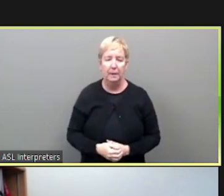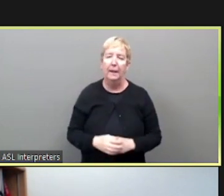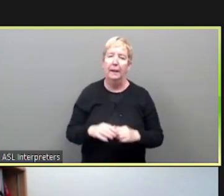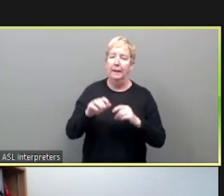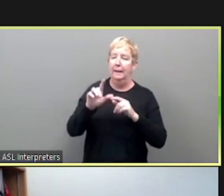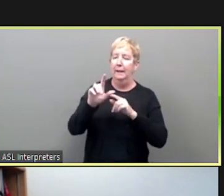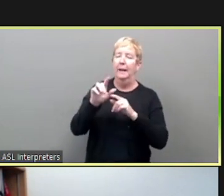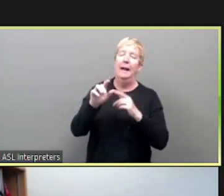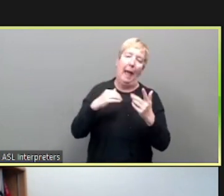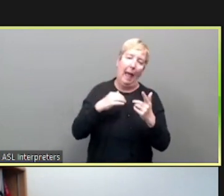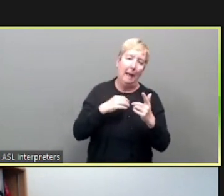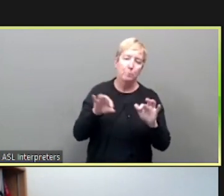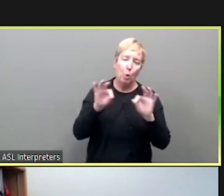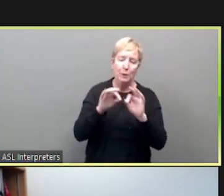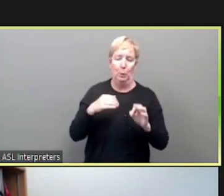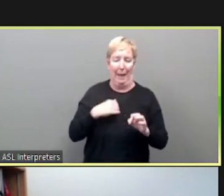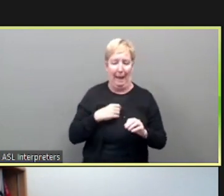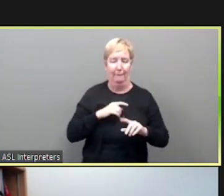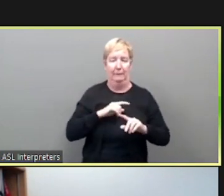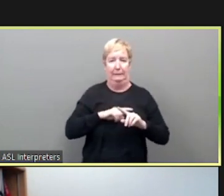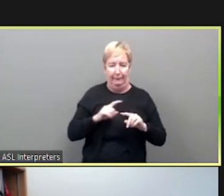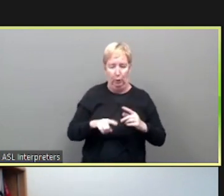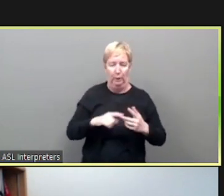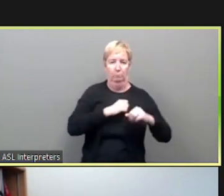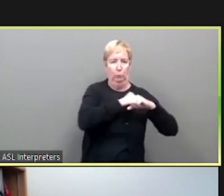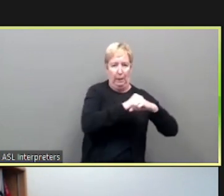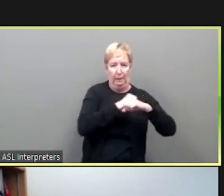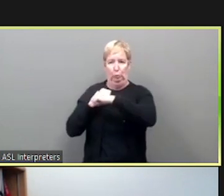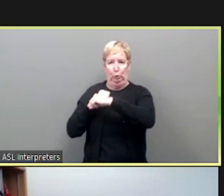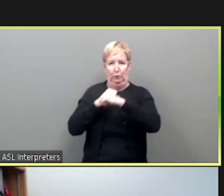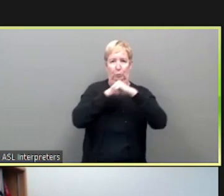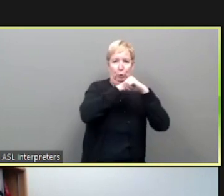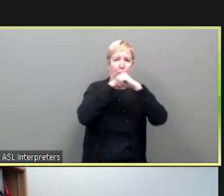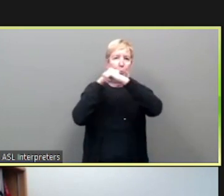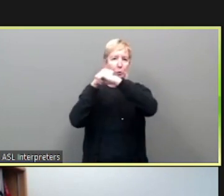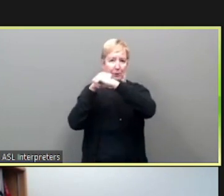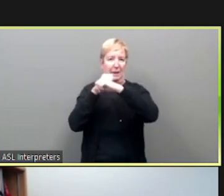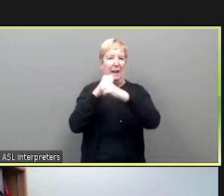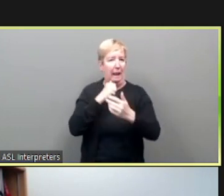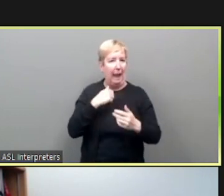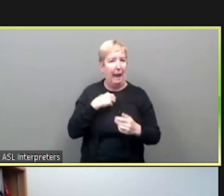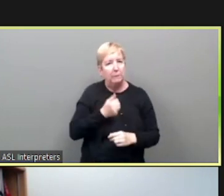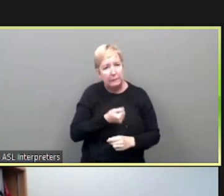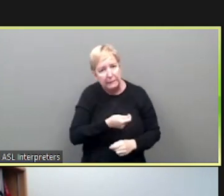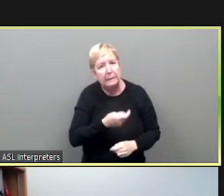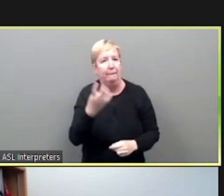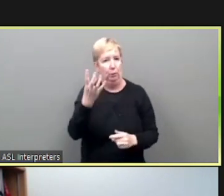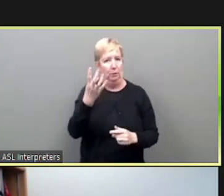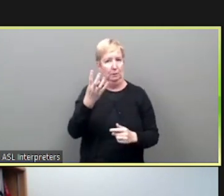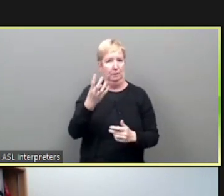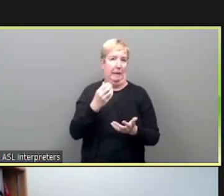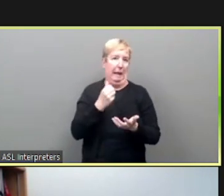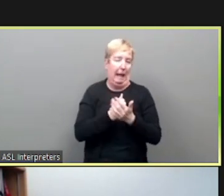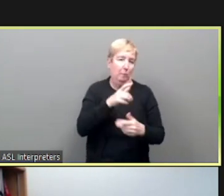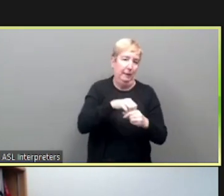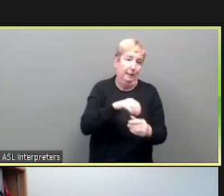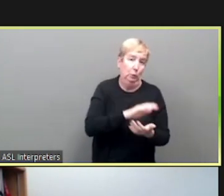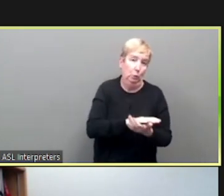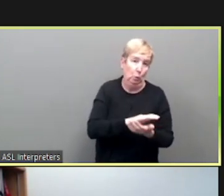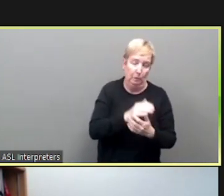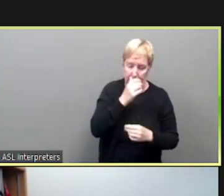layering these mitigation measures in school, or these prevention measures in school. And one of